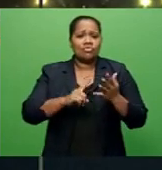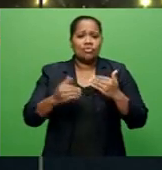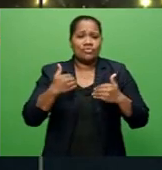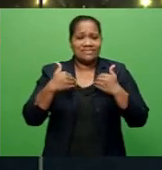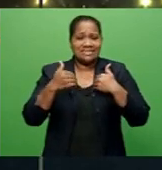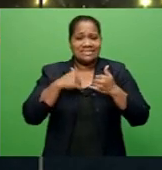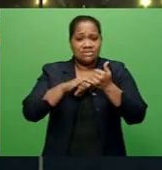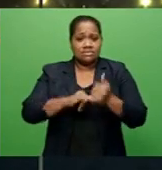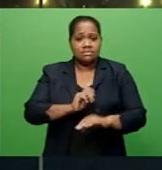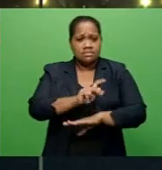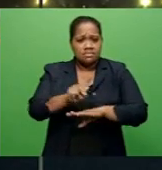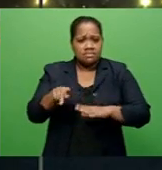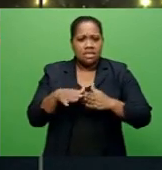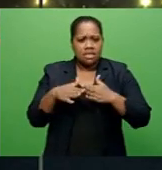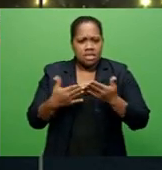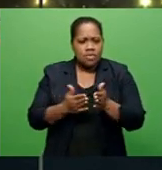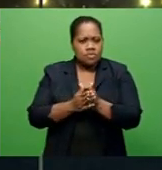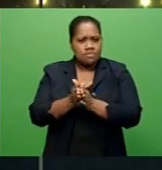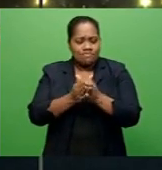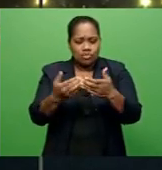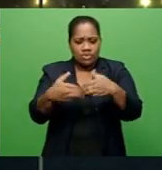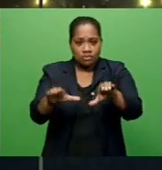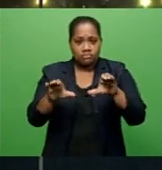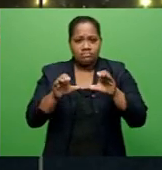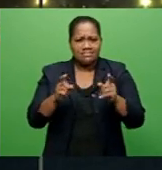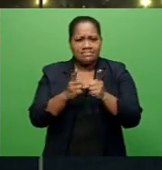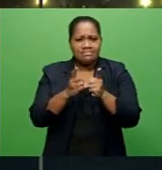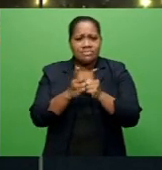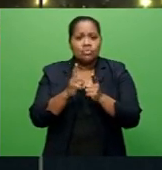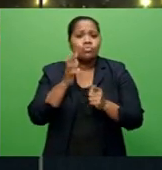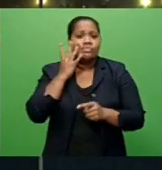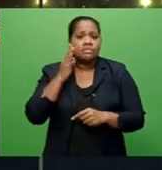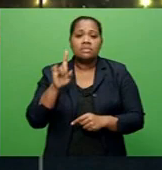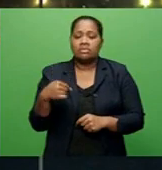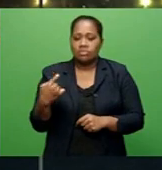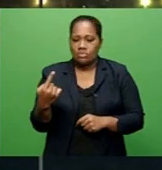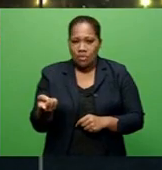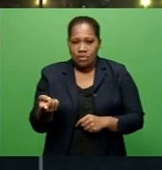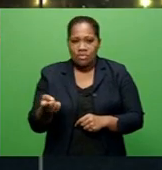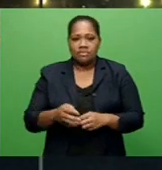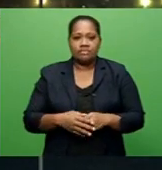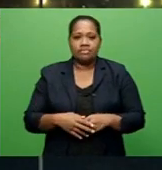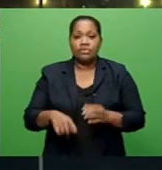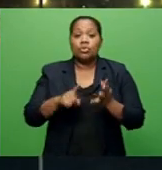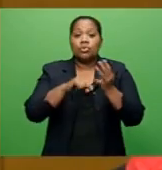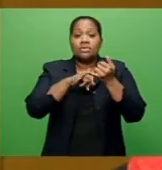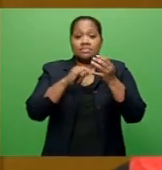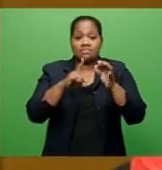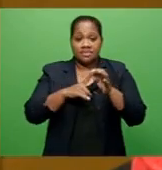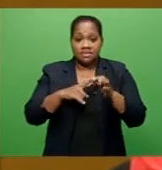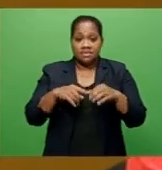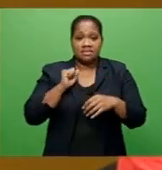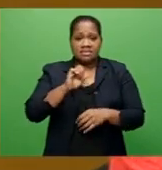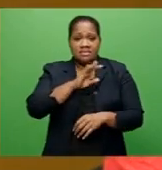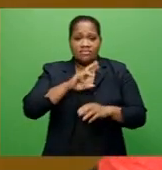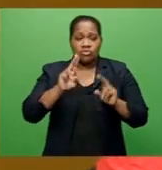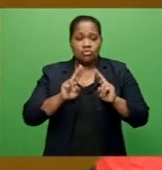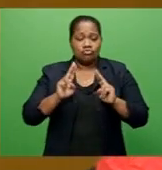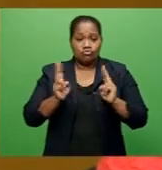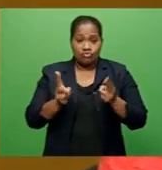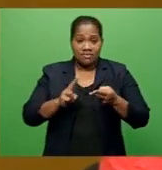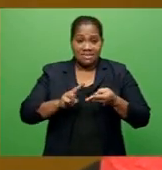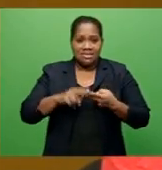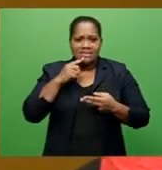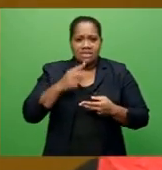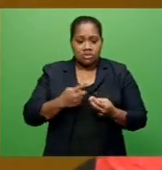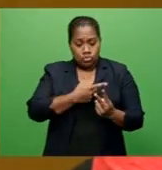South Pacific are looking forward to the council meeting scheduled for tomorrow. USP Staff Union President Elizabeth Reid Fong says the two staff unions